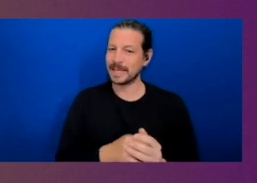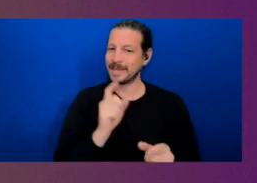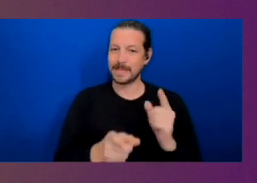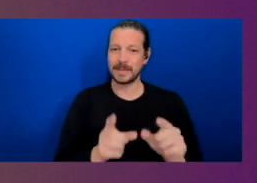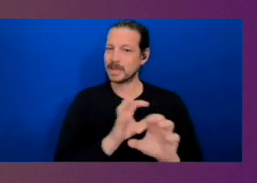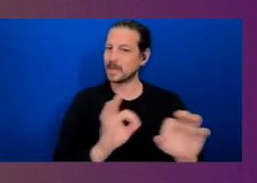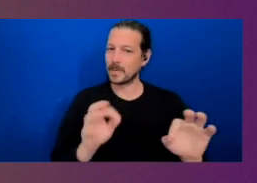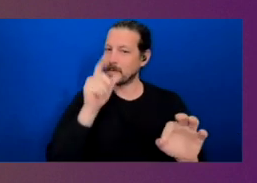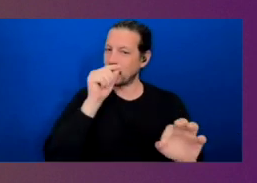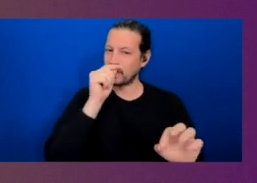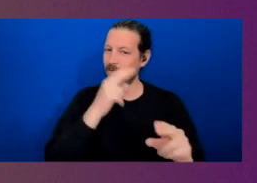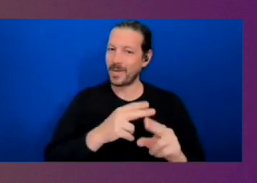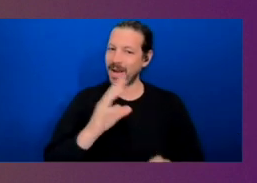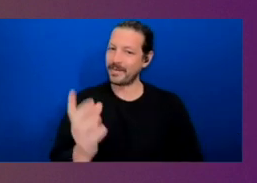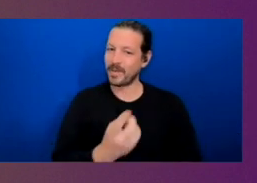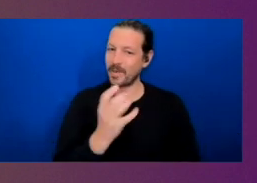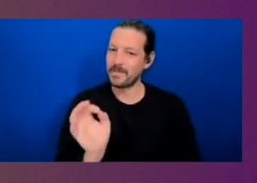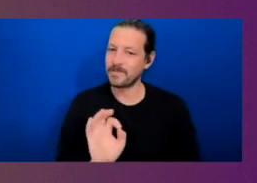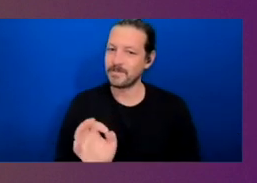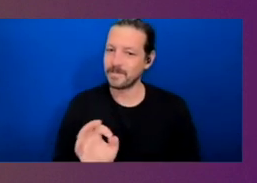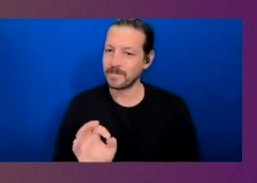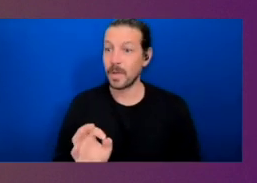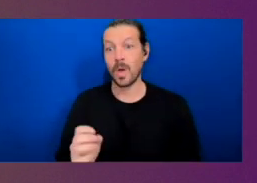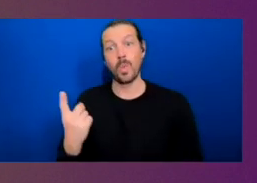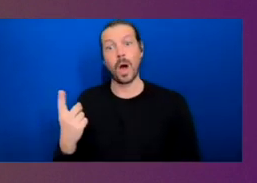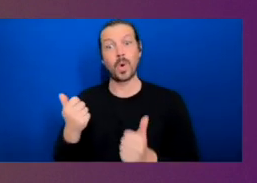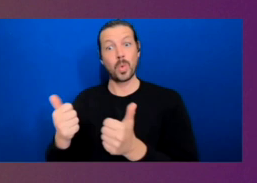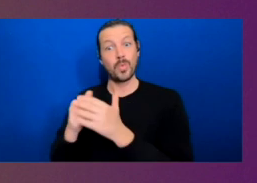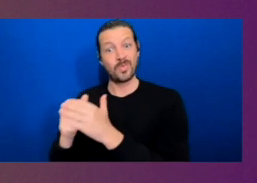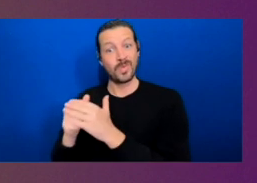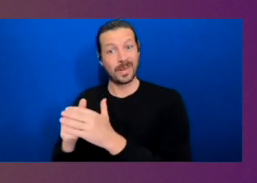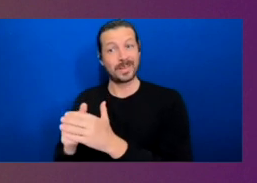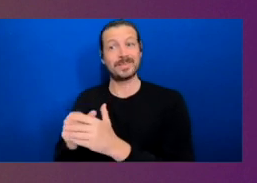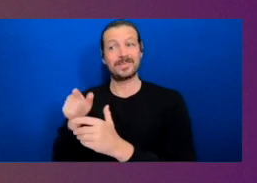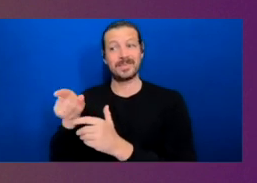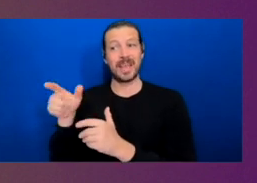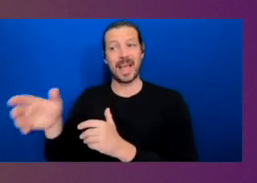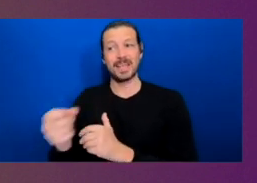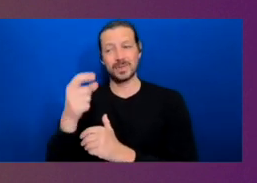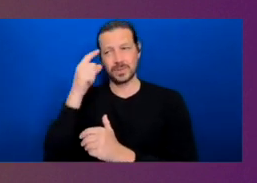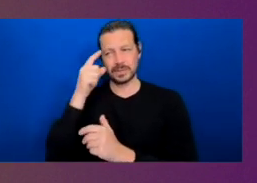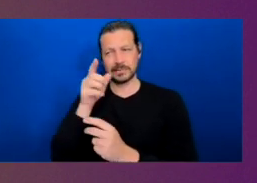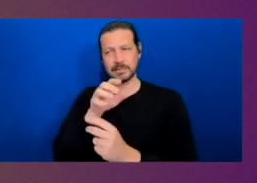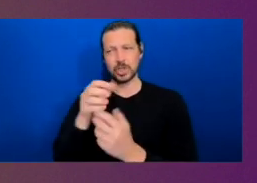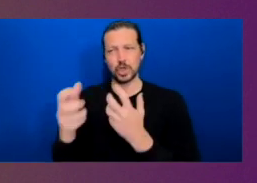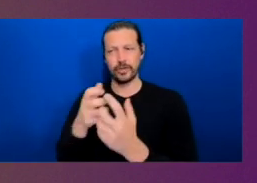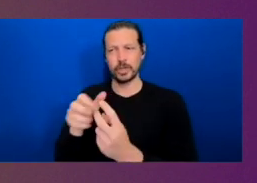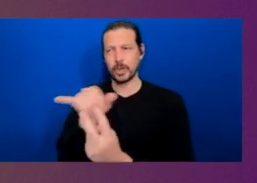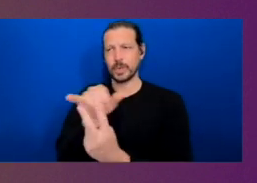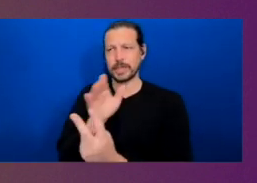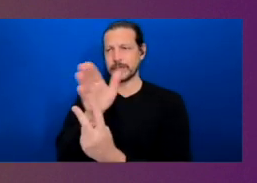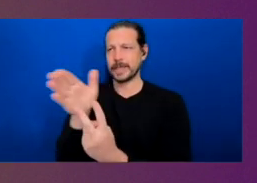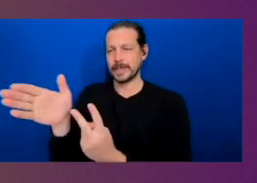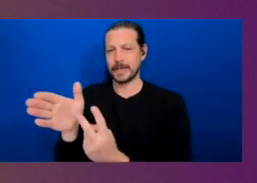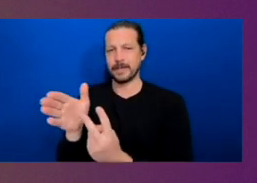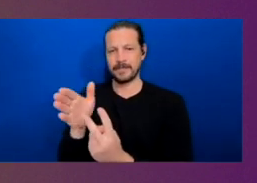all people as well. So I've got a good friend who she had to make her decision on which university she could go to based on the fact